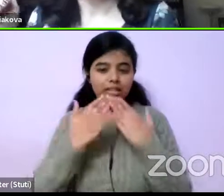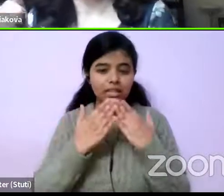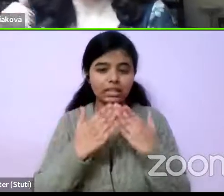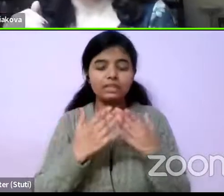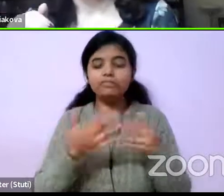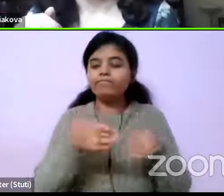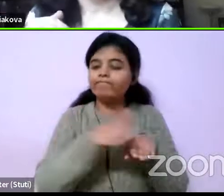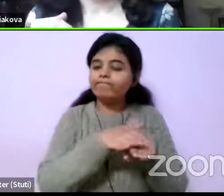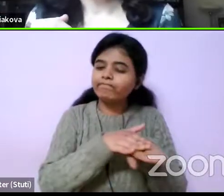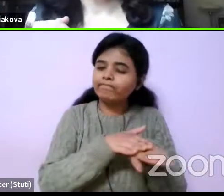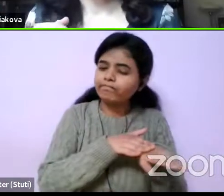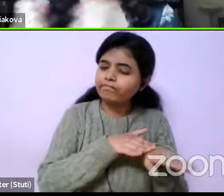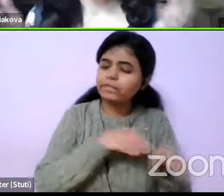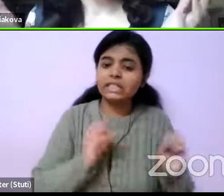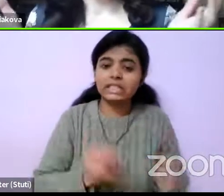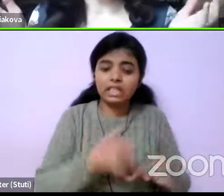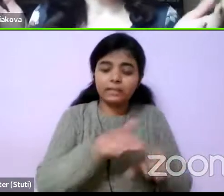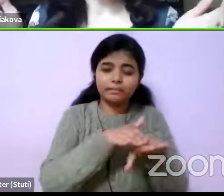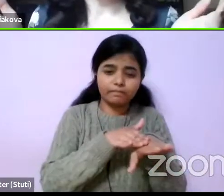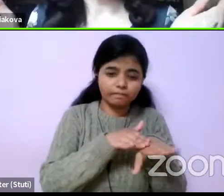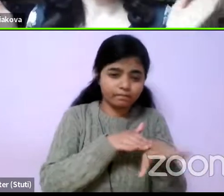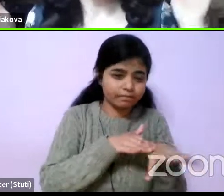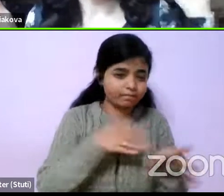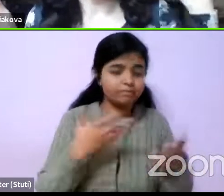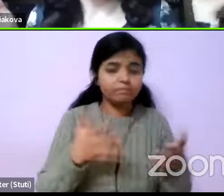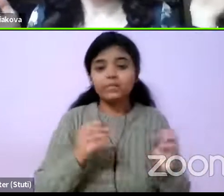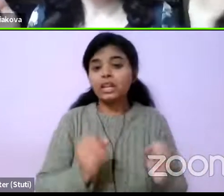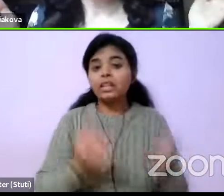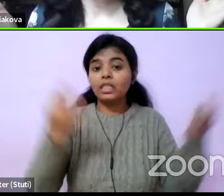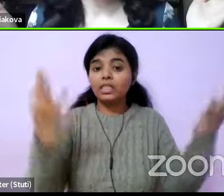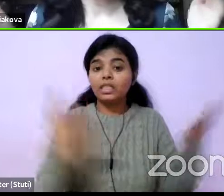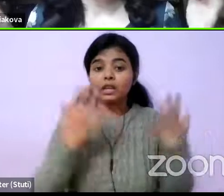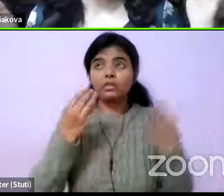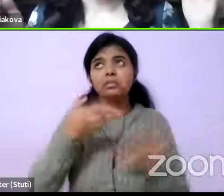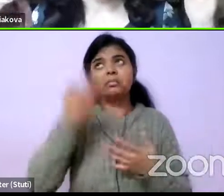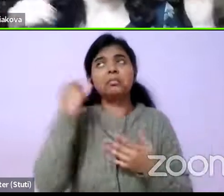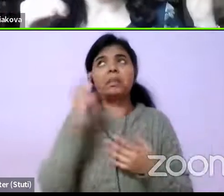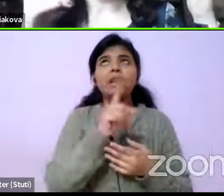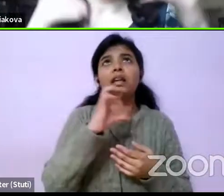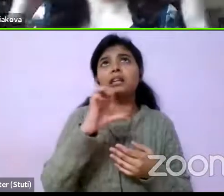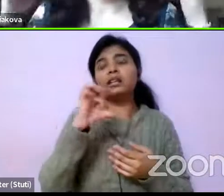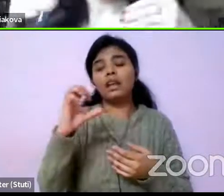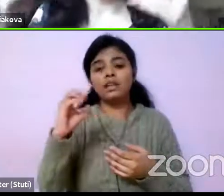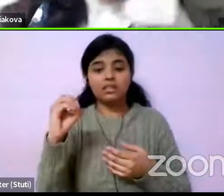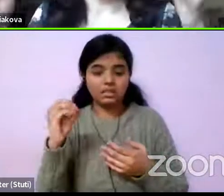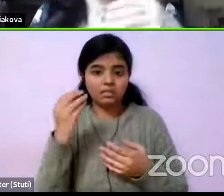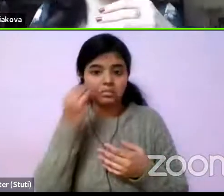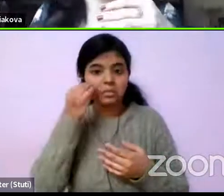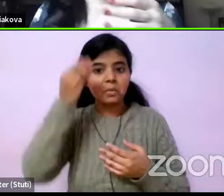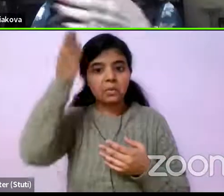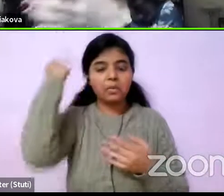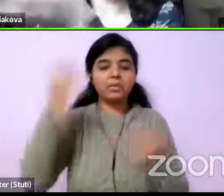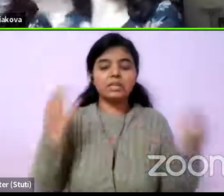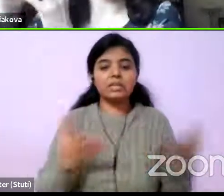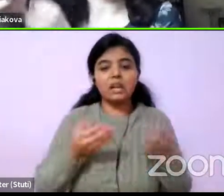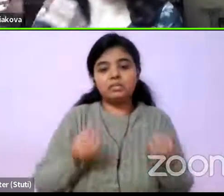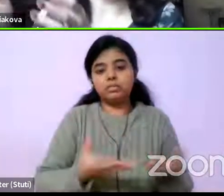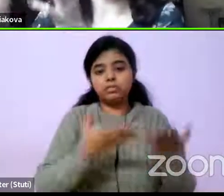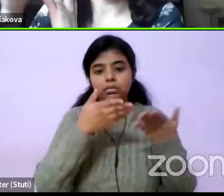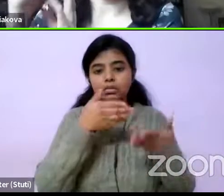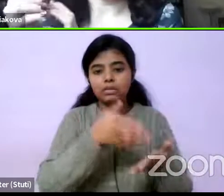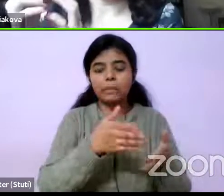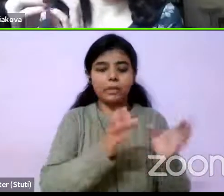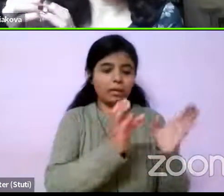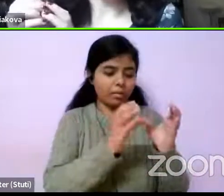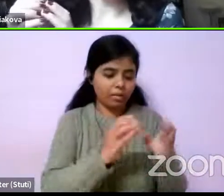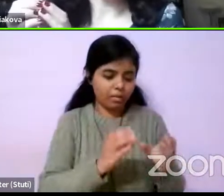slowly starting. Translation studies is a relatively new field. We started in the 1990s, and there were several waves of different sort of